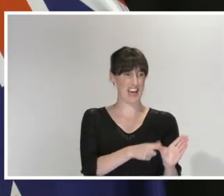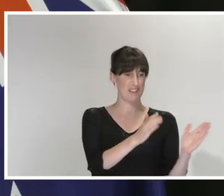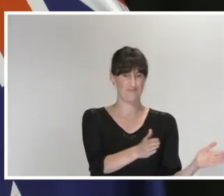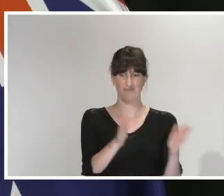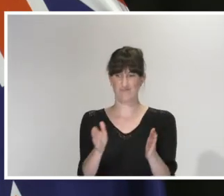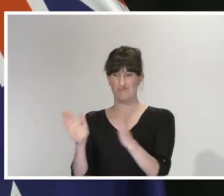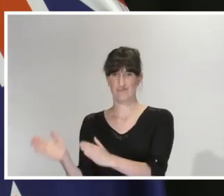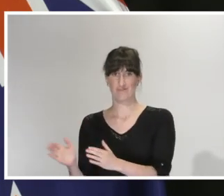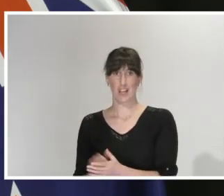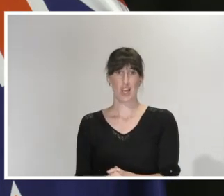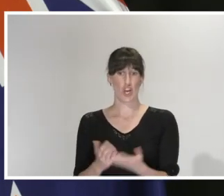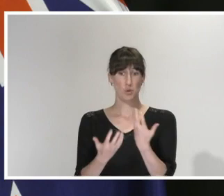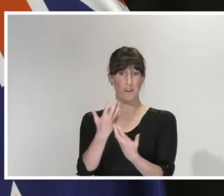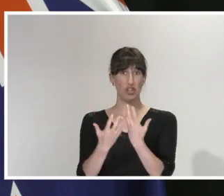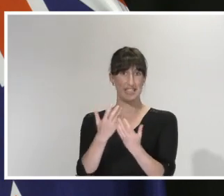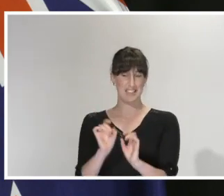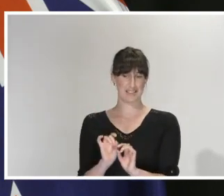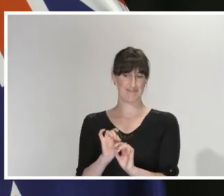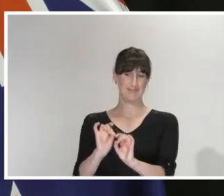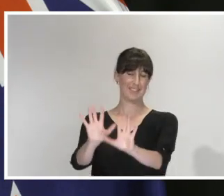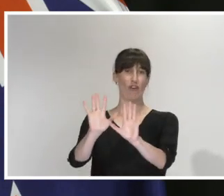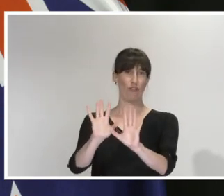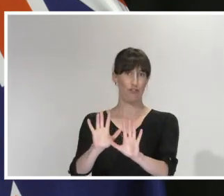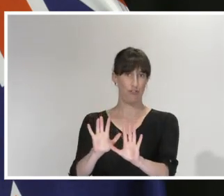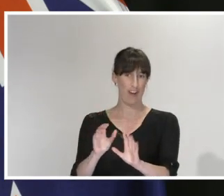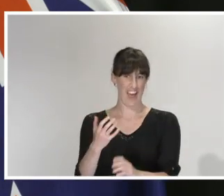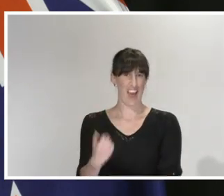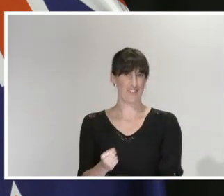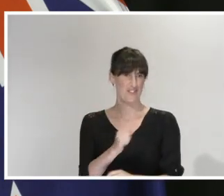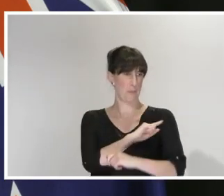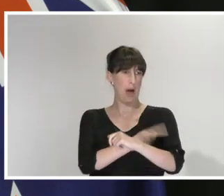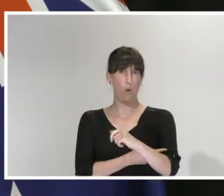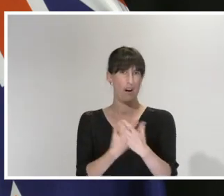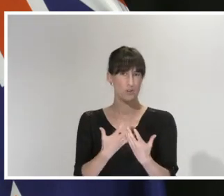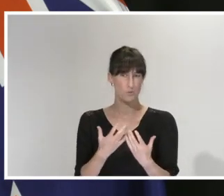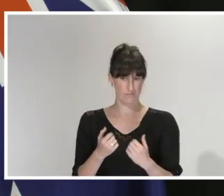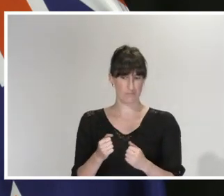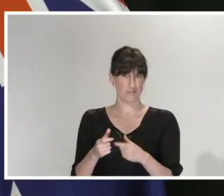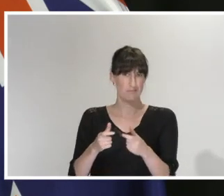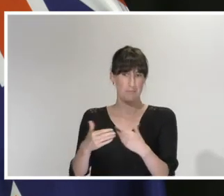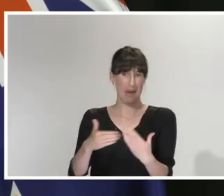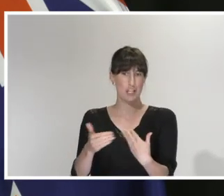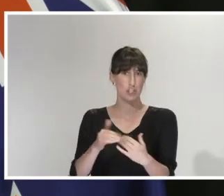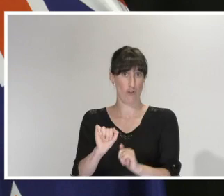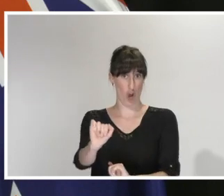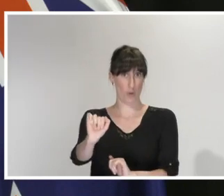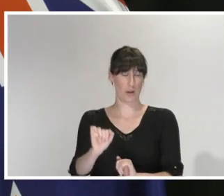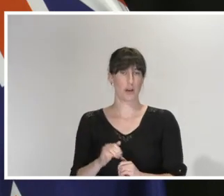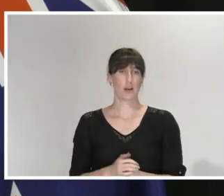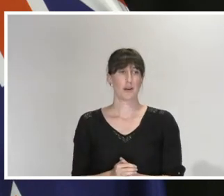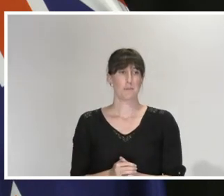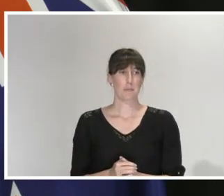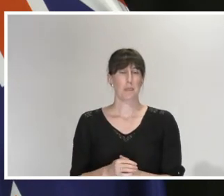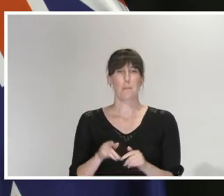the most autonomous part of the education system. And so those are discussions that they've had. Most of the universities, most